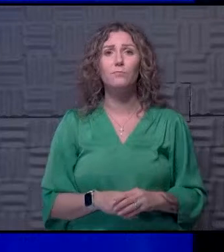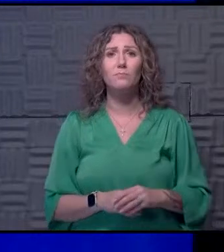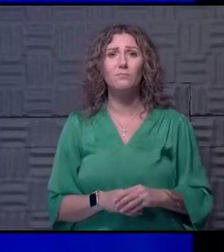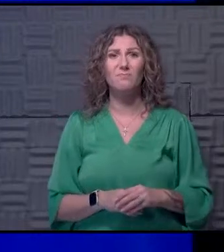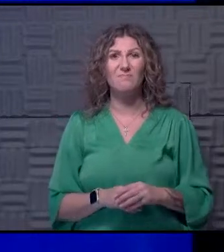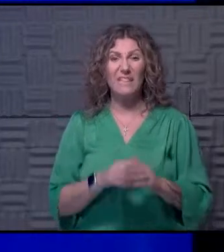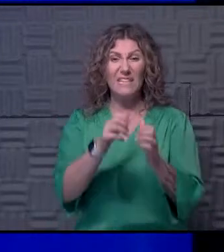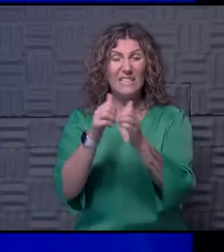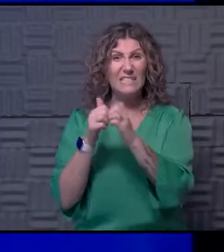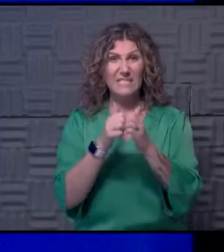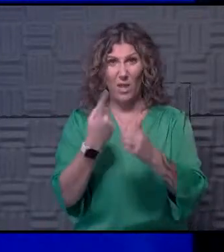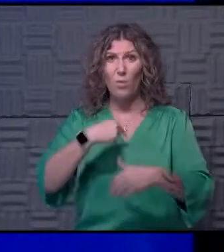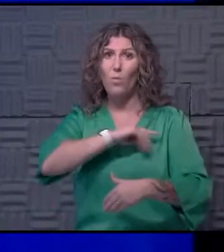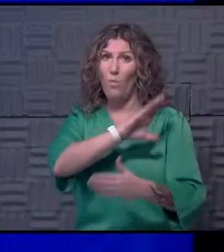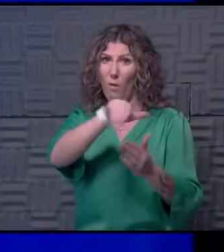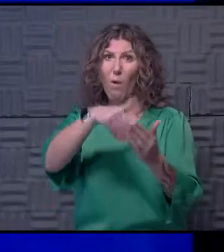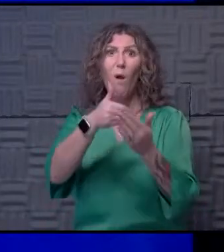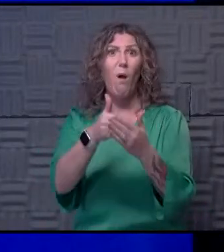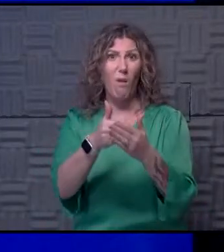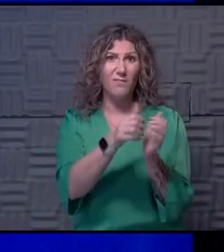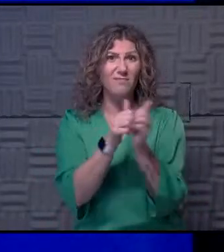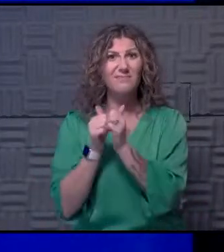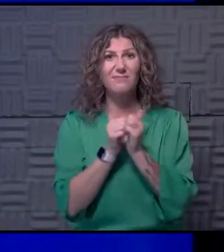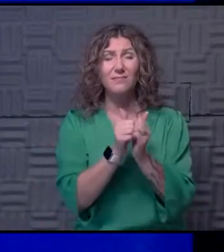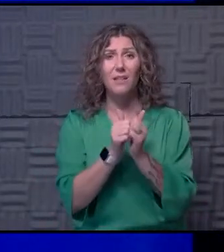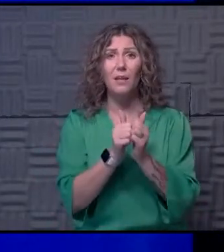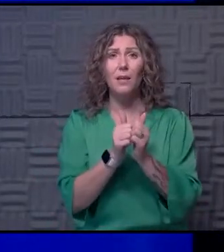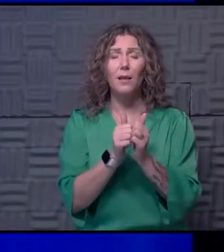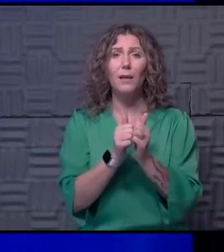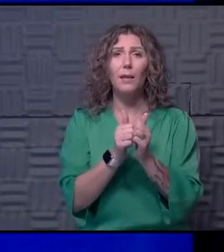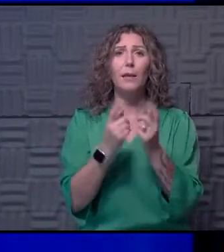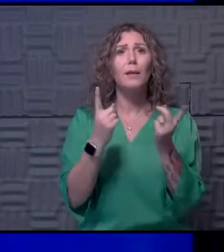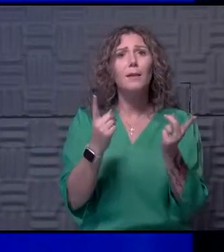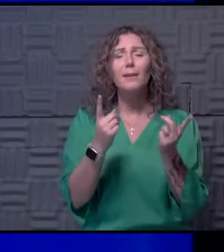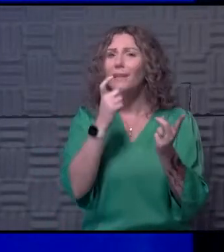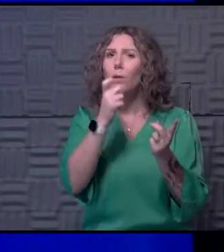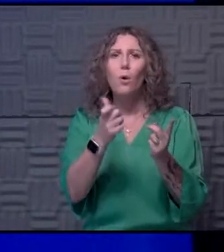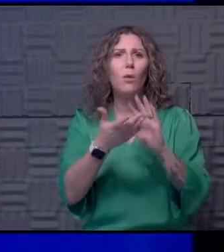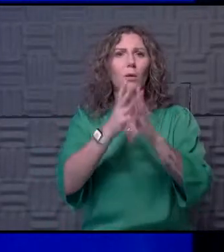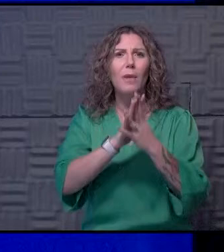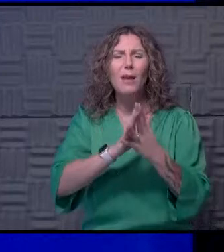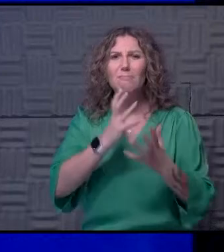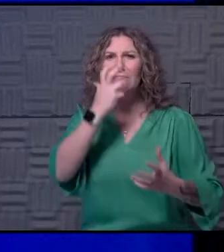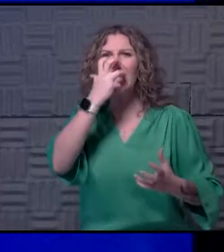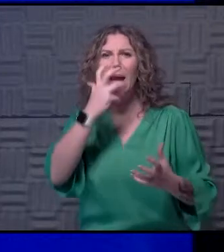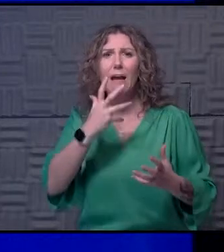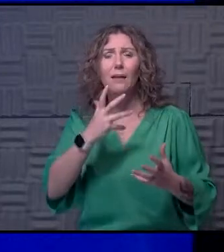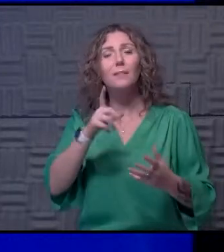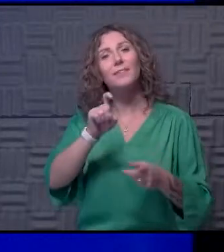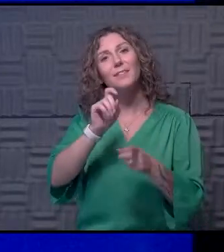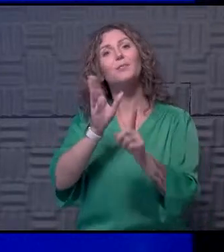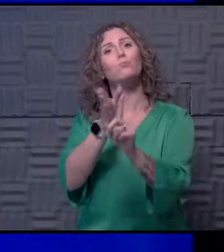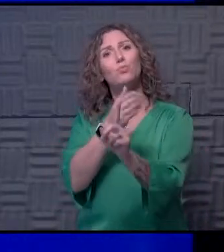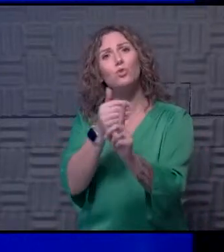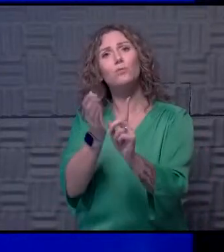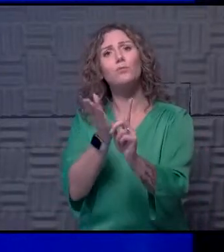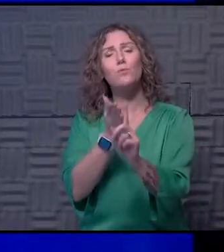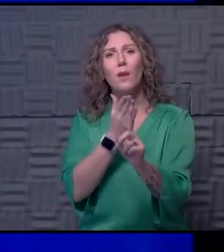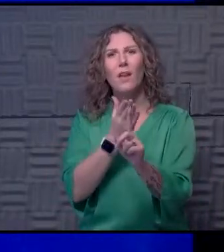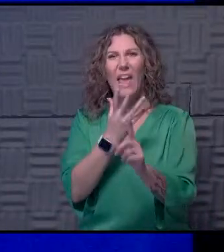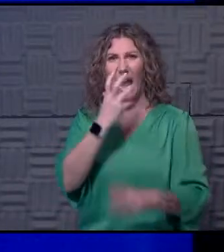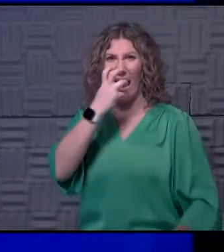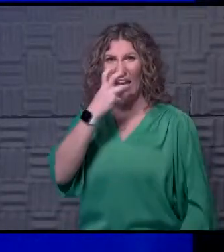in this together. And instead of being angry, what we have to do is we have to persuade. And